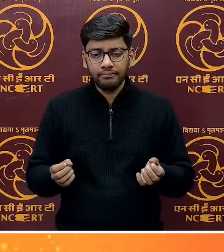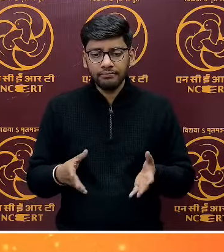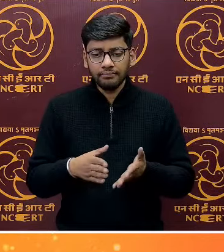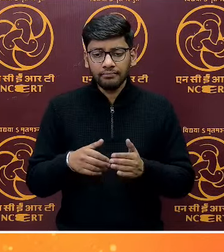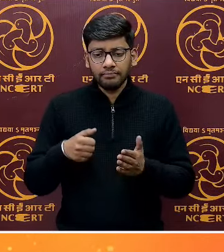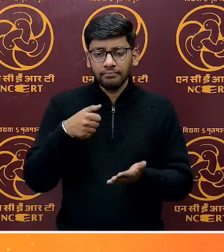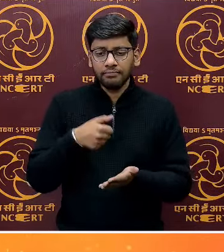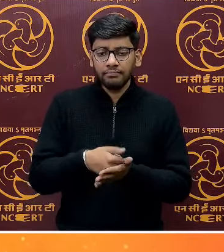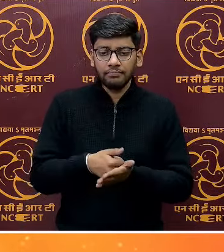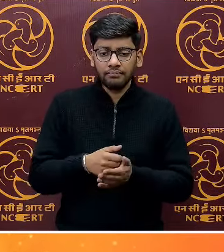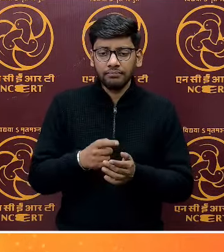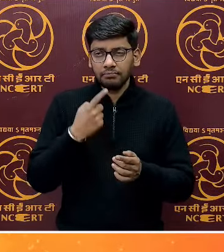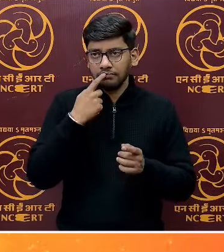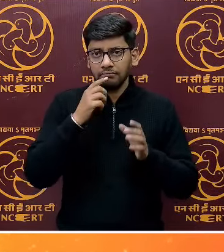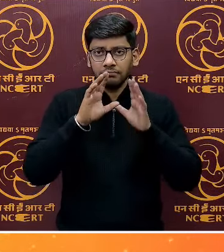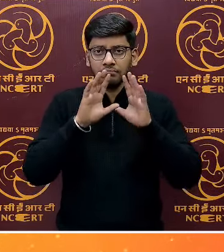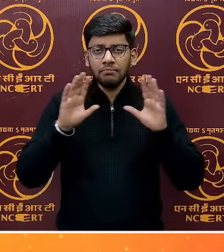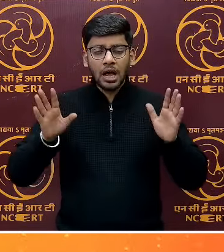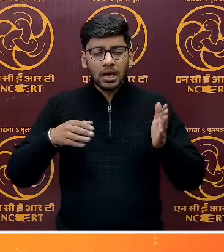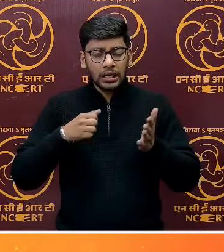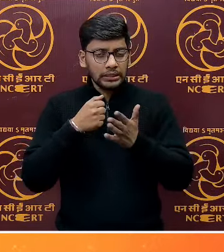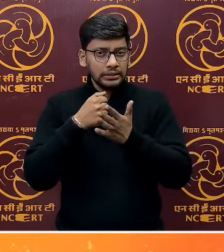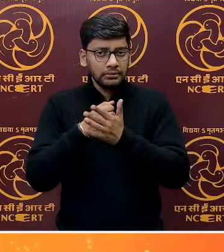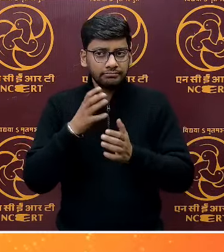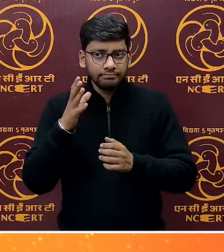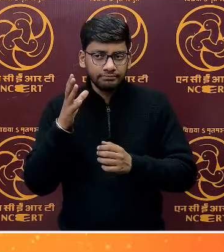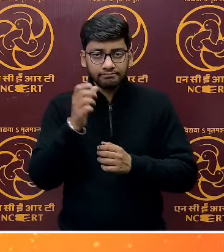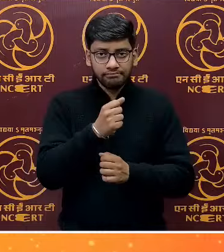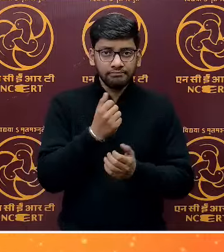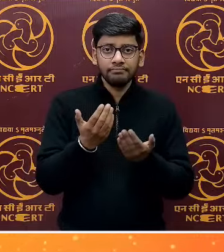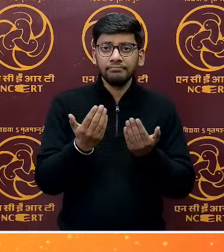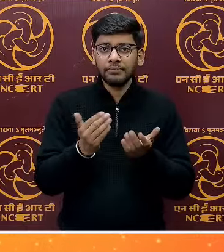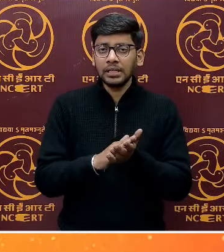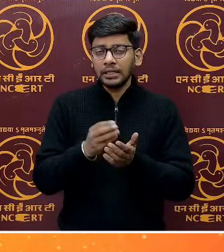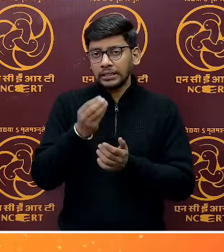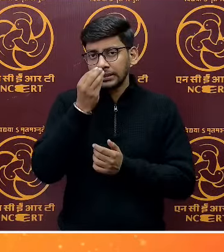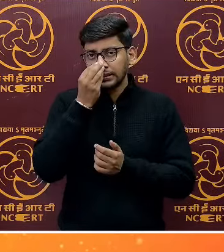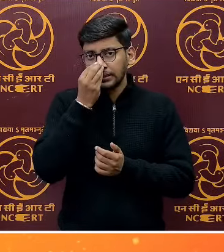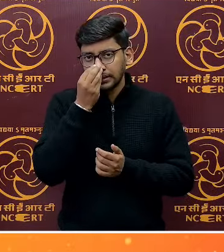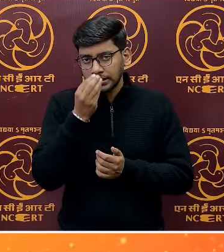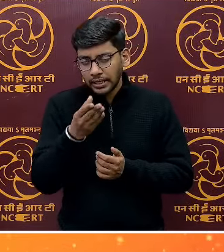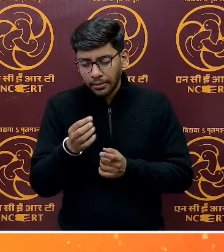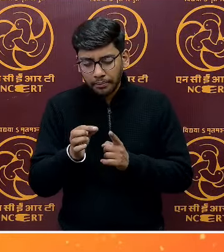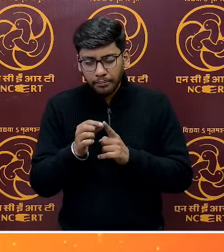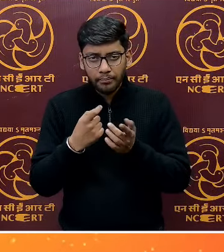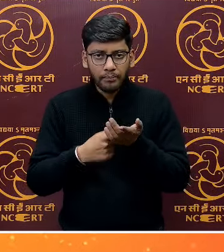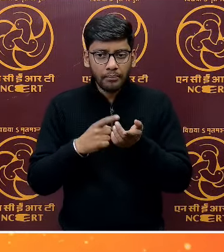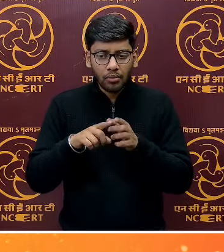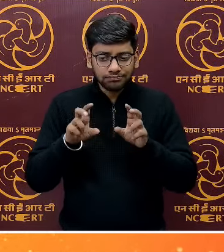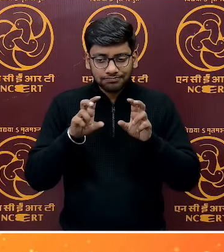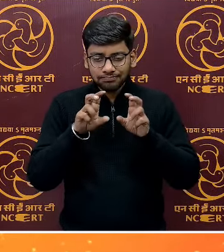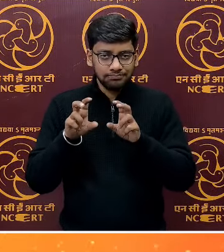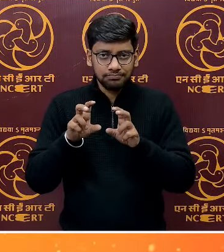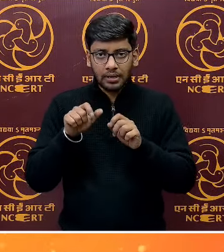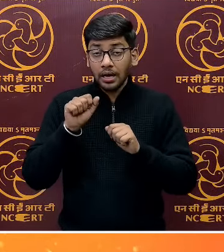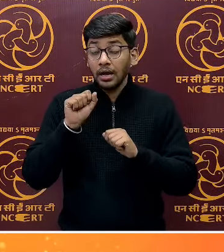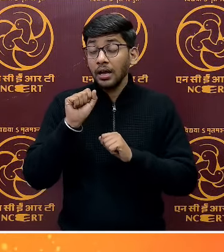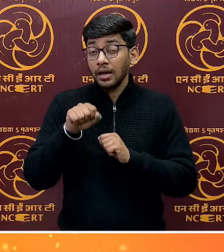and we look up to the sky. We want to get somewhere. It's a simple and pure observation.